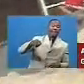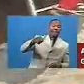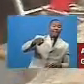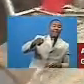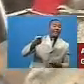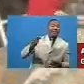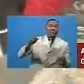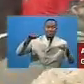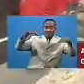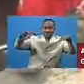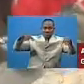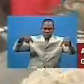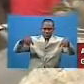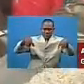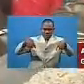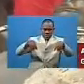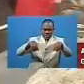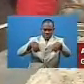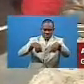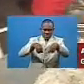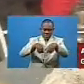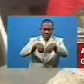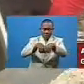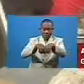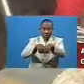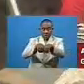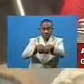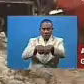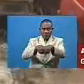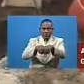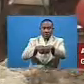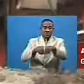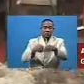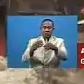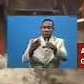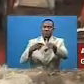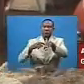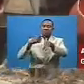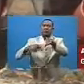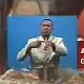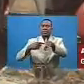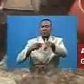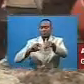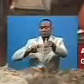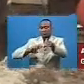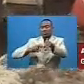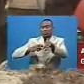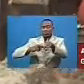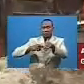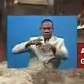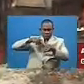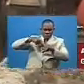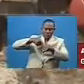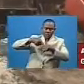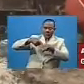the two pieces, aligning them. Each of the ends are beveled. Then the weld goes through the bevel, so